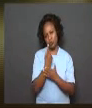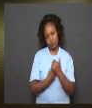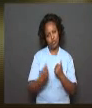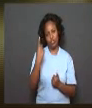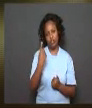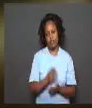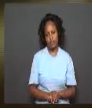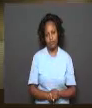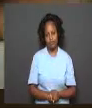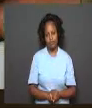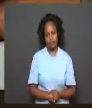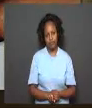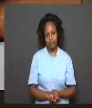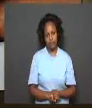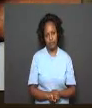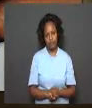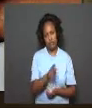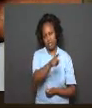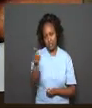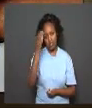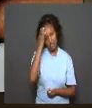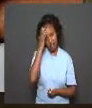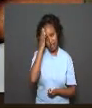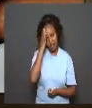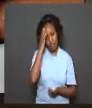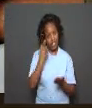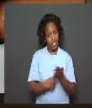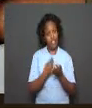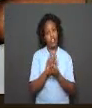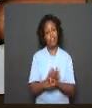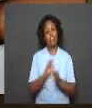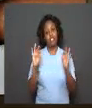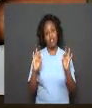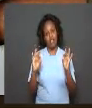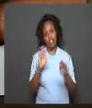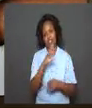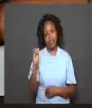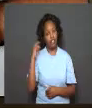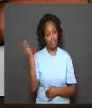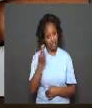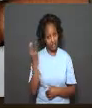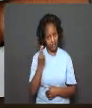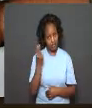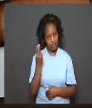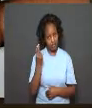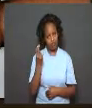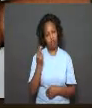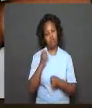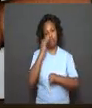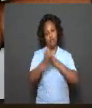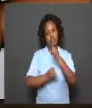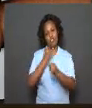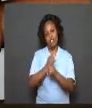human. You know that these freedoms and privileges are